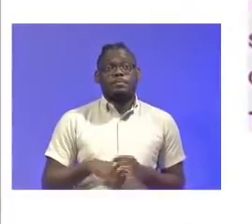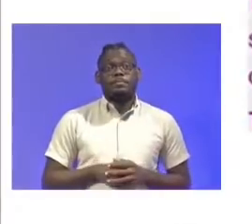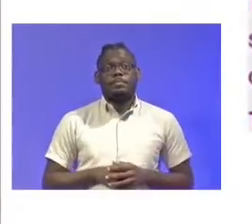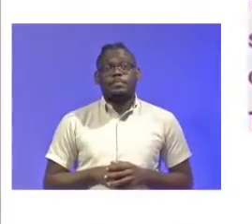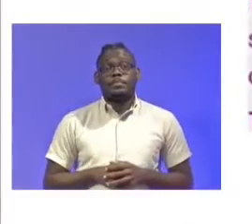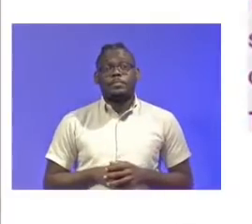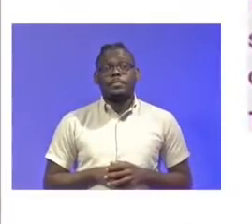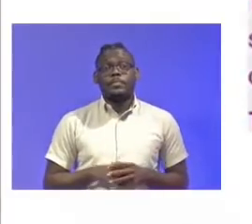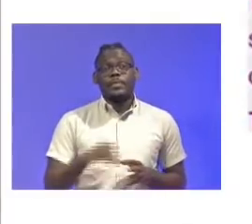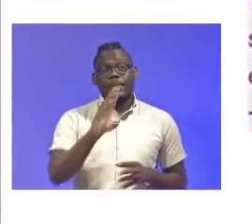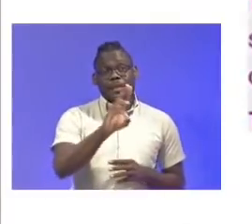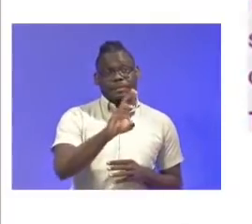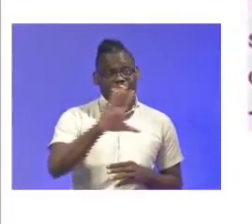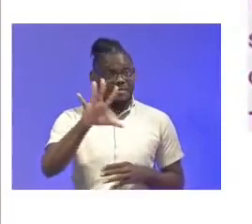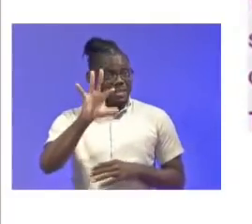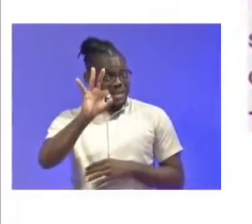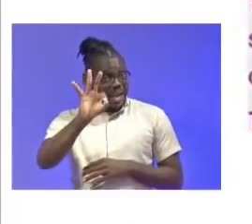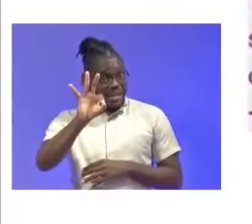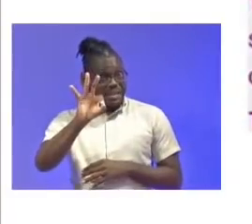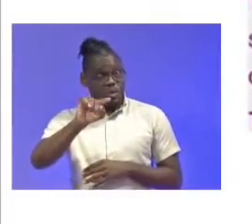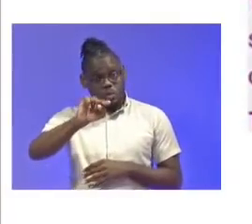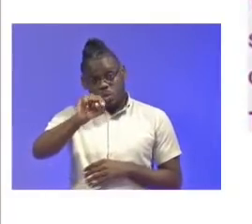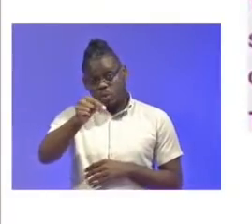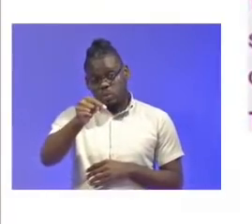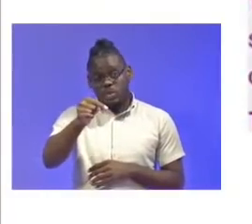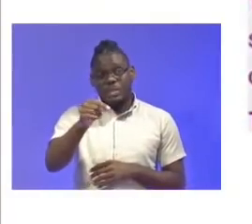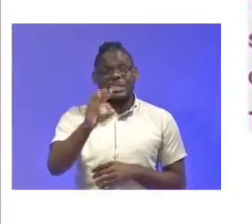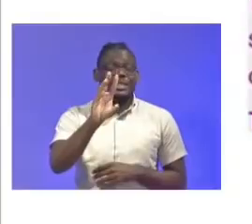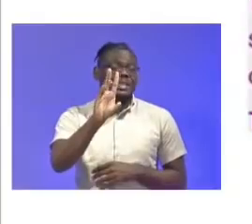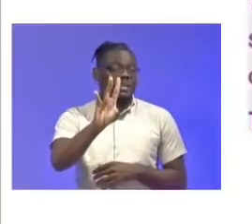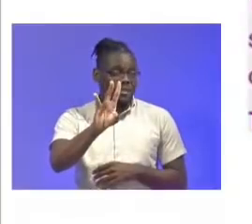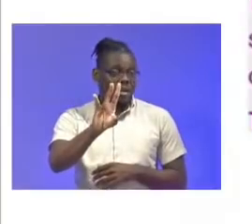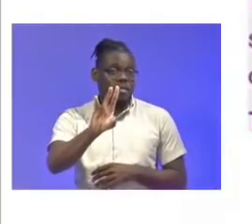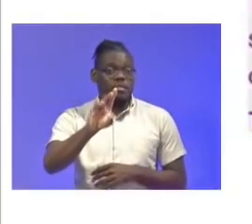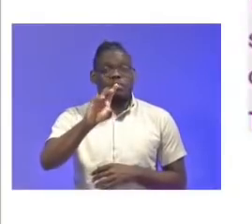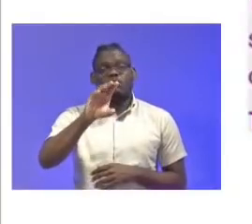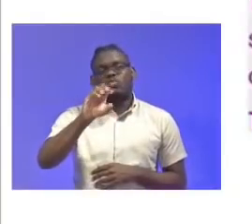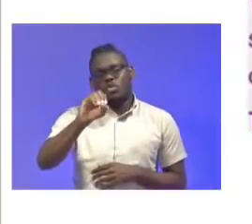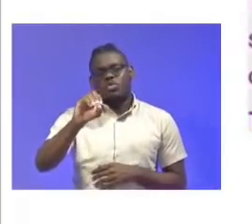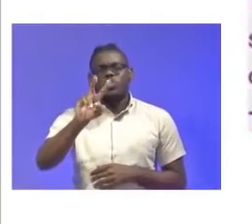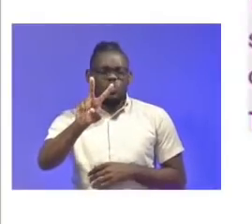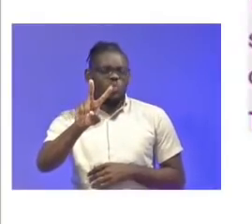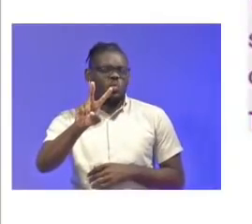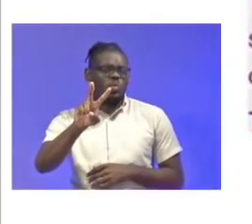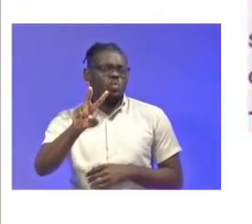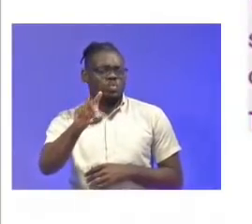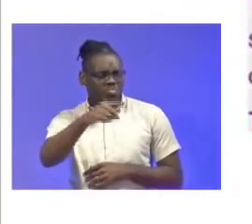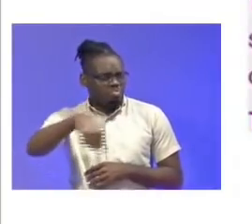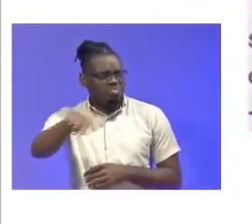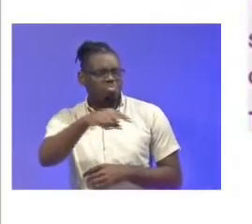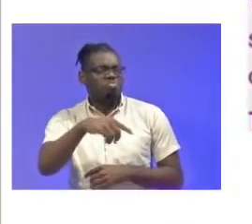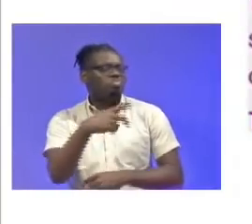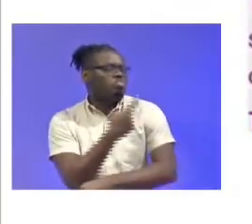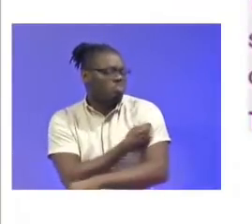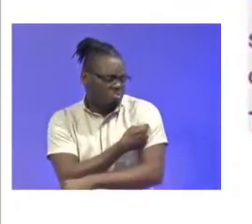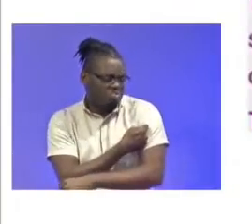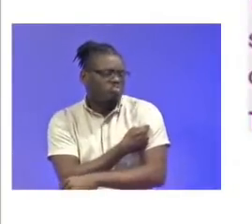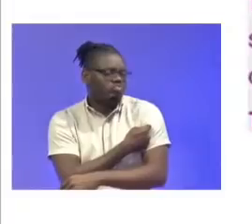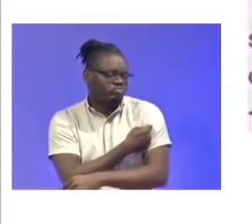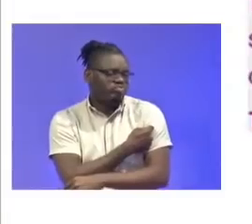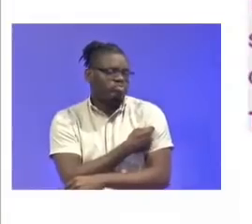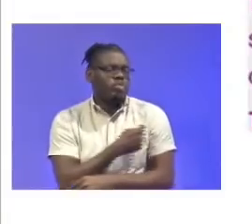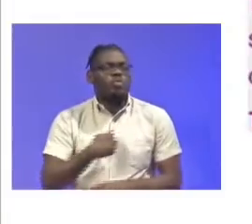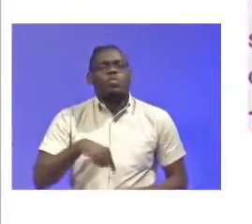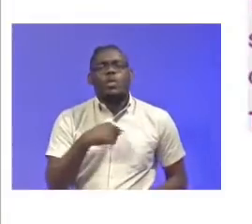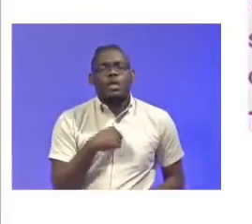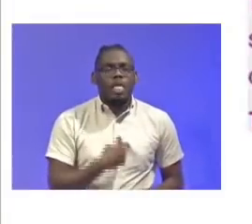659,702, which is just about 47.1% of the population. We have been stuck at 45,